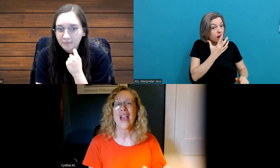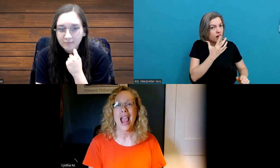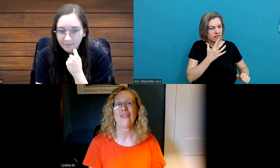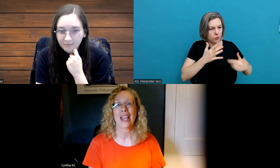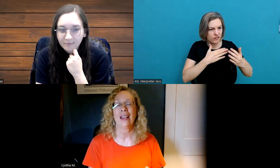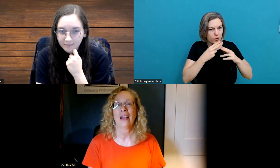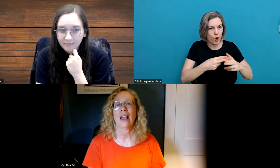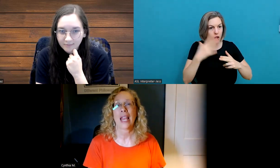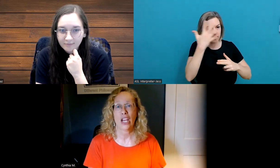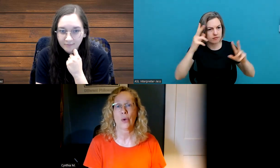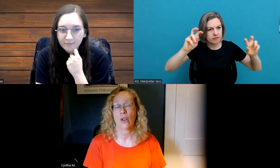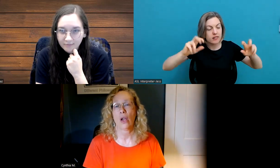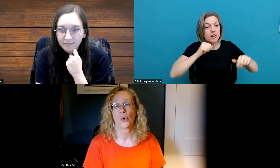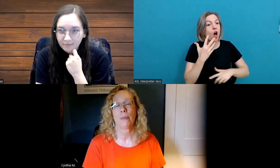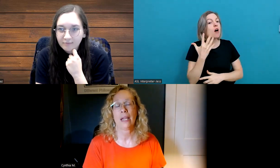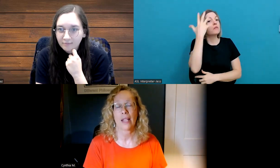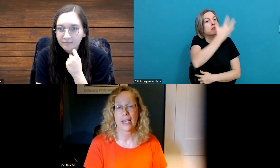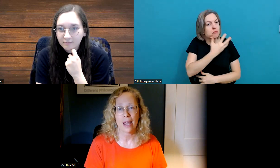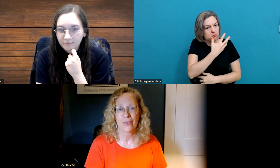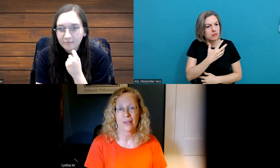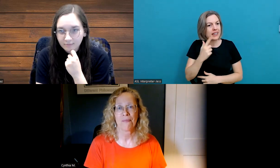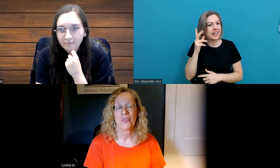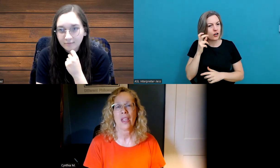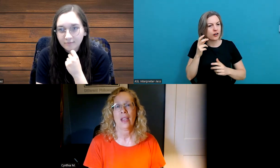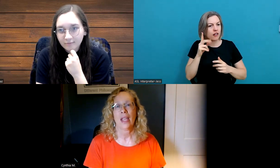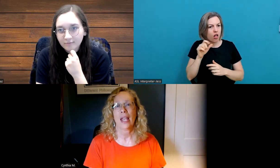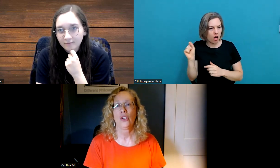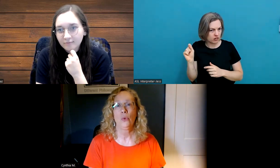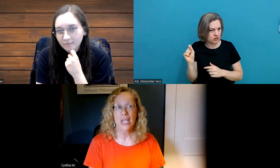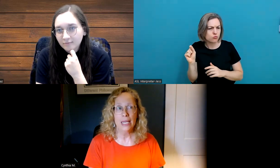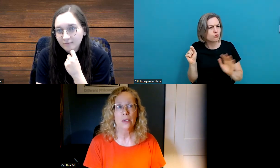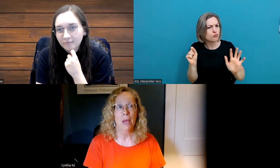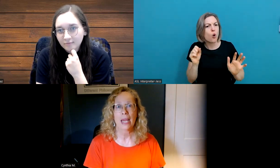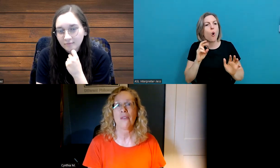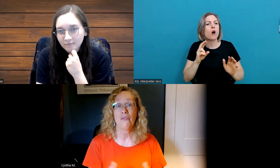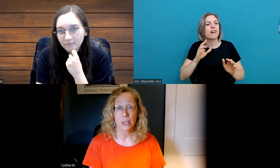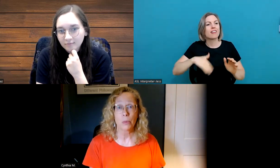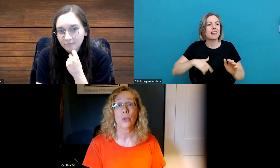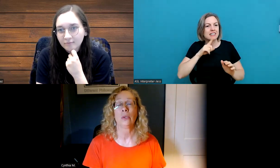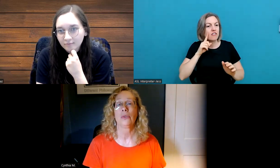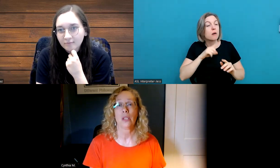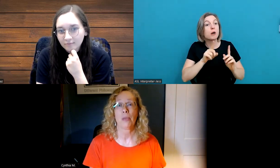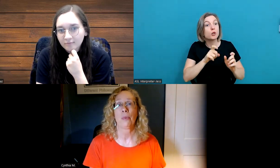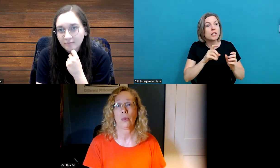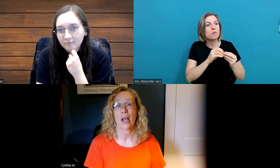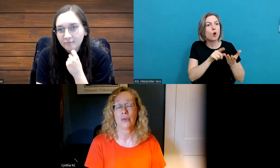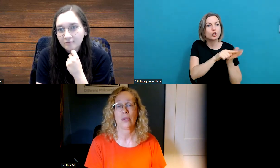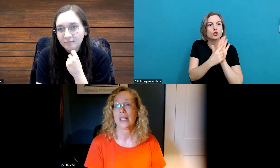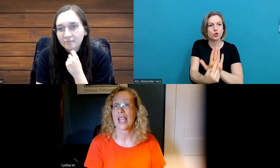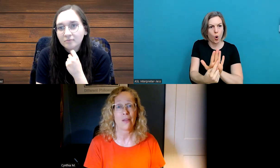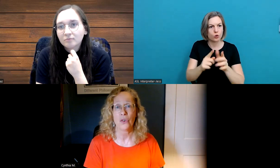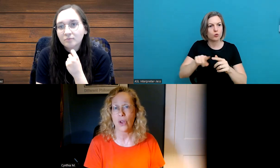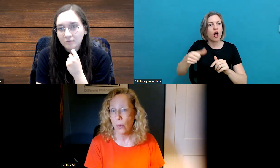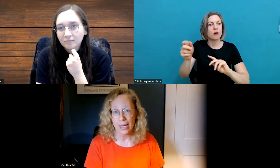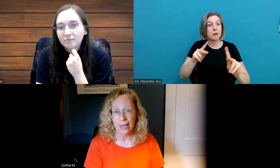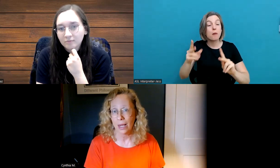of having a hearing loss or being late deafened. And you need to make it visible to the people around you because